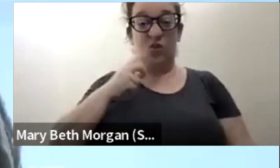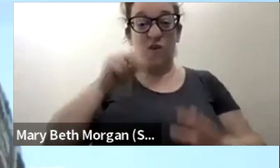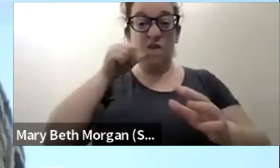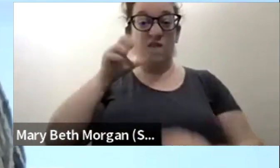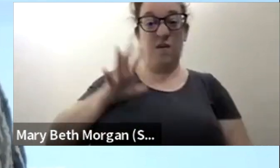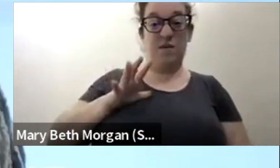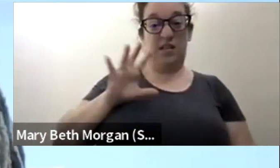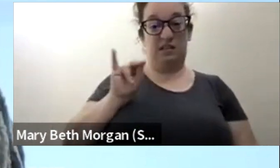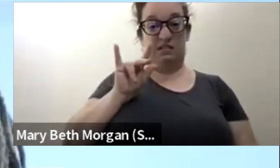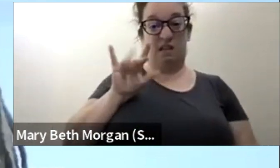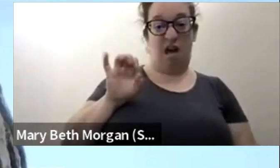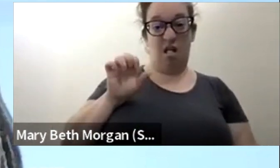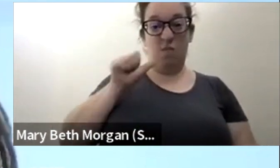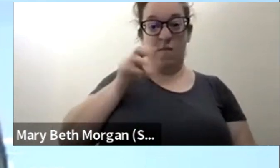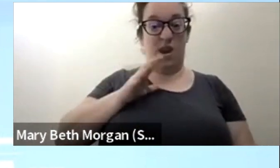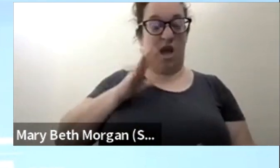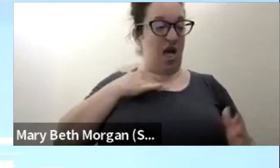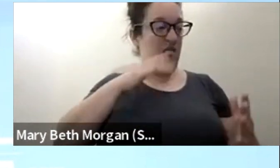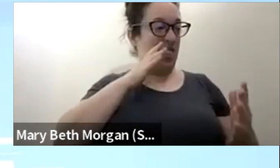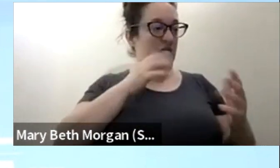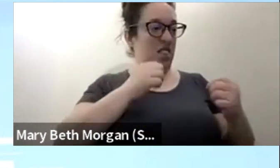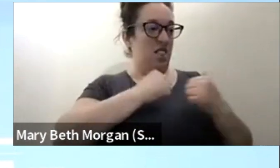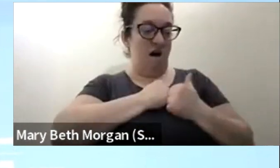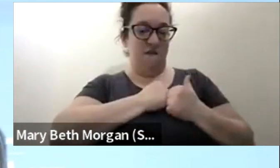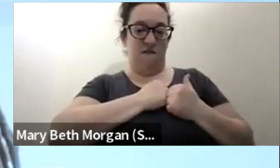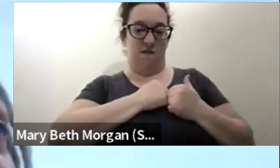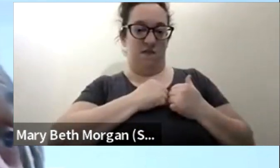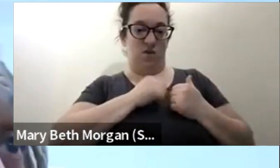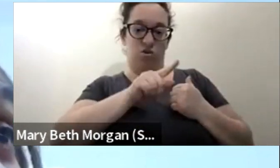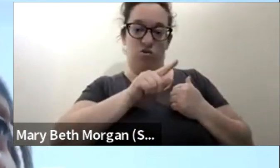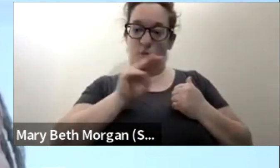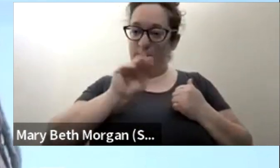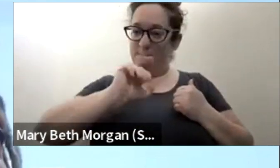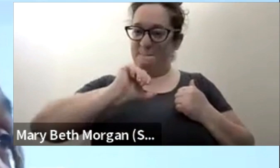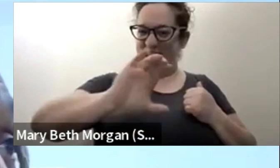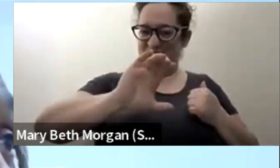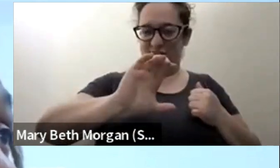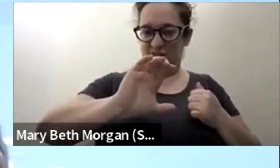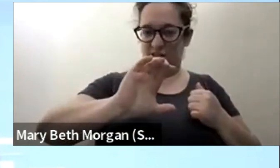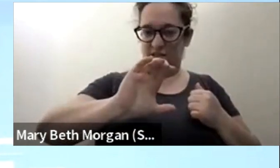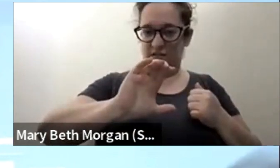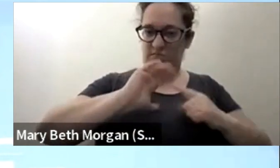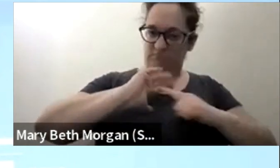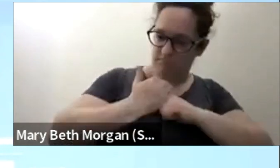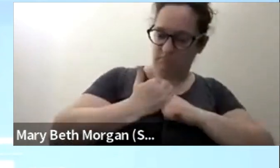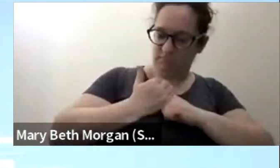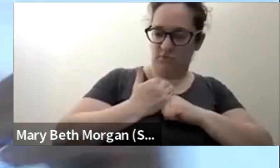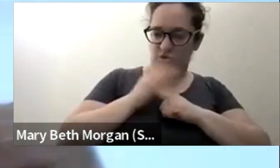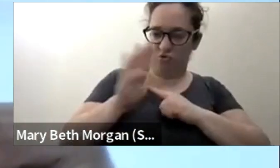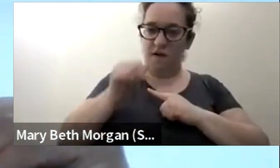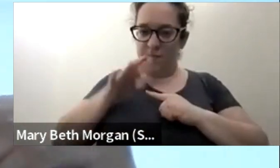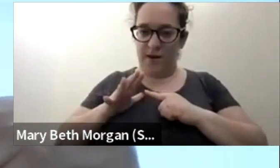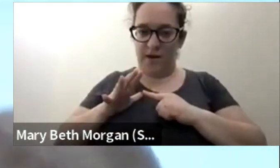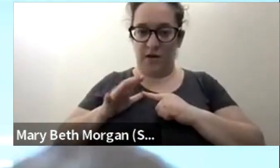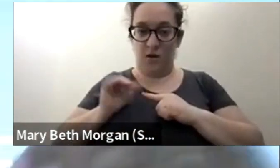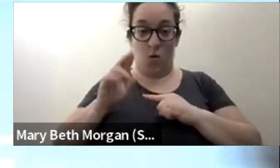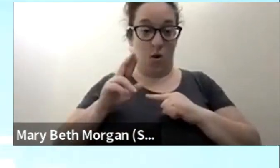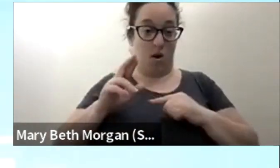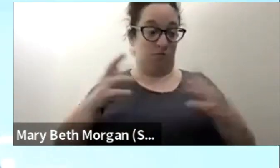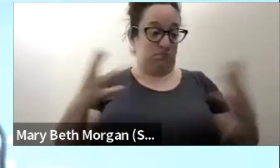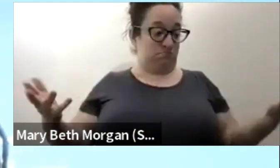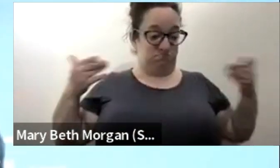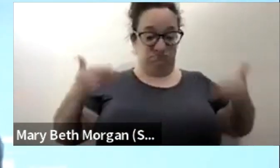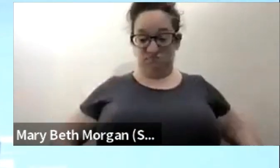you're defanging Shakespeare far too much. You have to, once you confront people with whatever, and